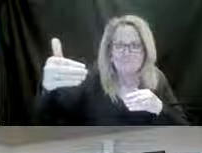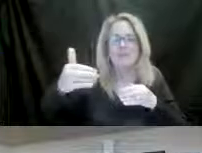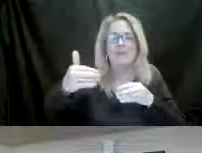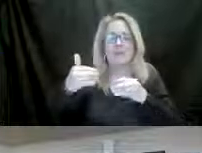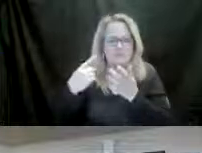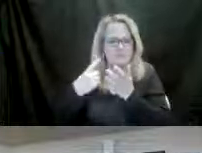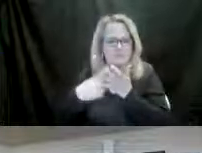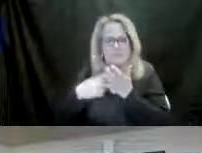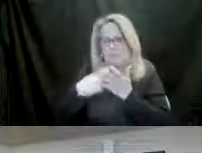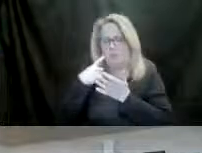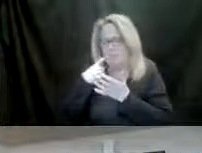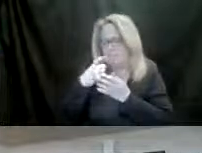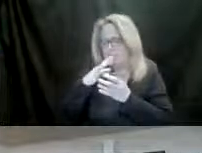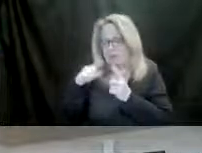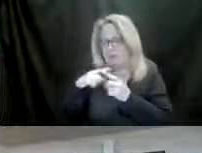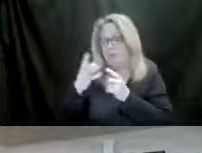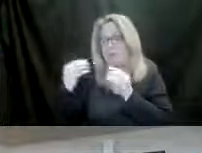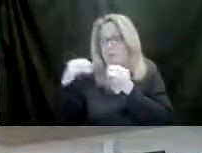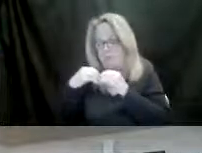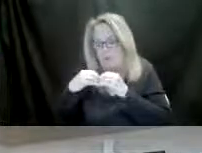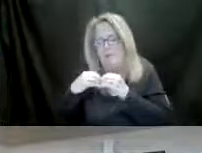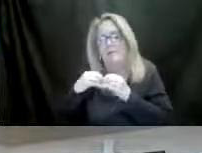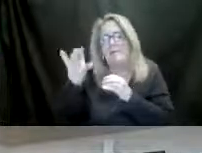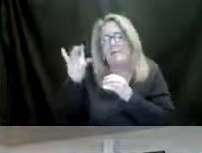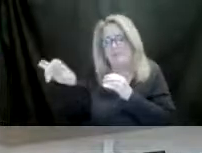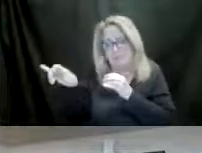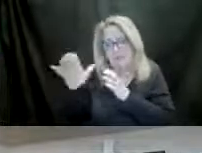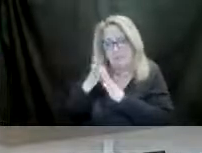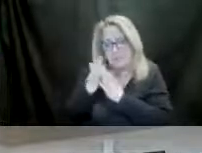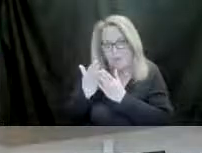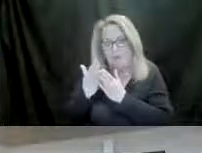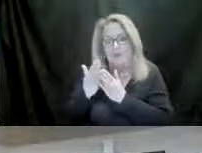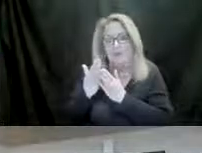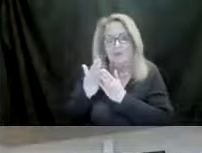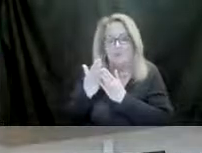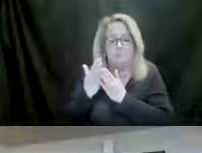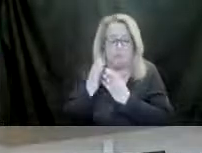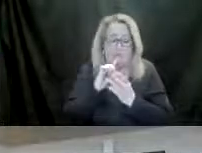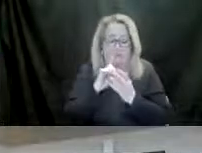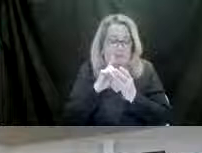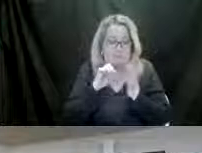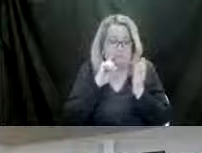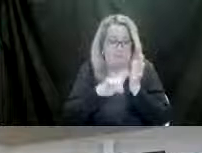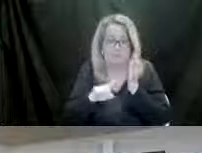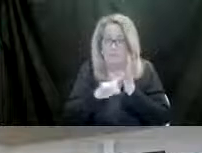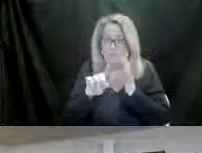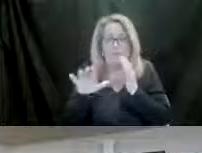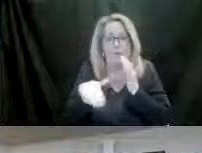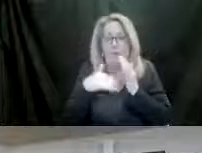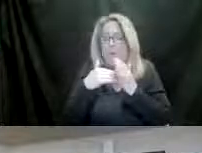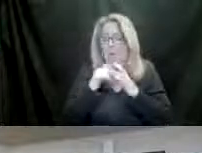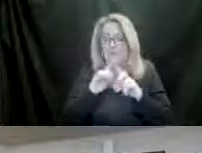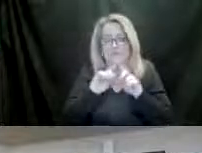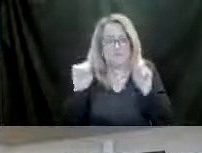The Lap Time and Lullabies looks at literally all the developmental areas, including